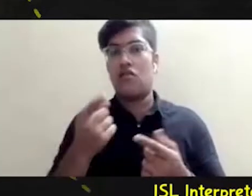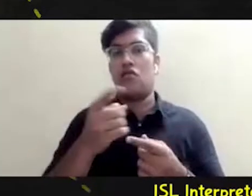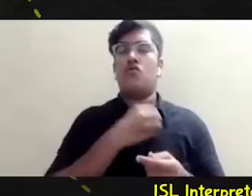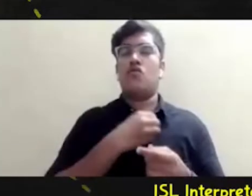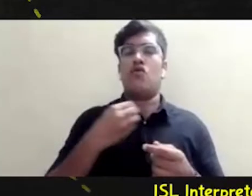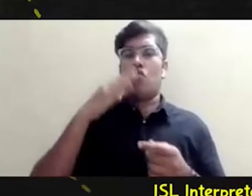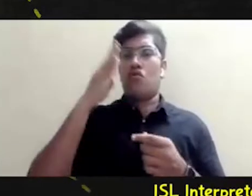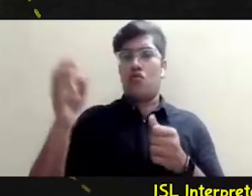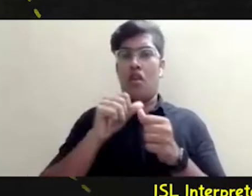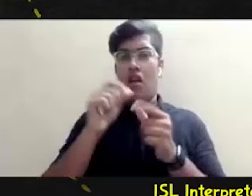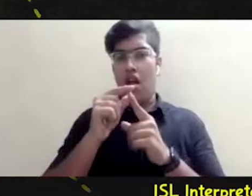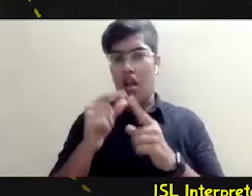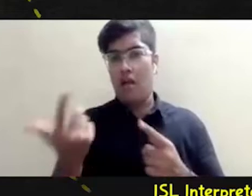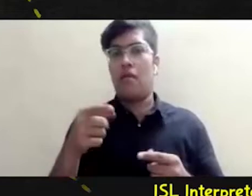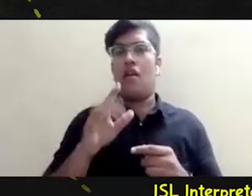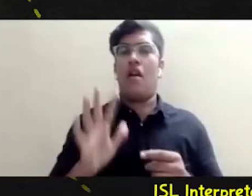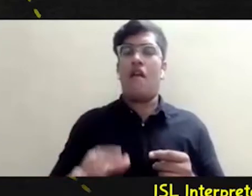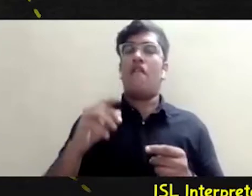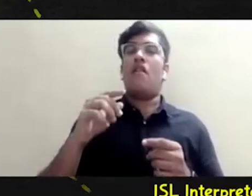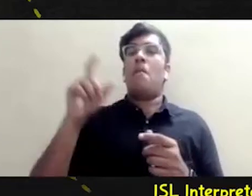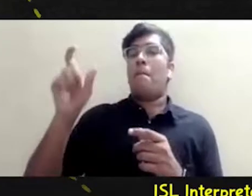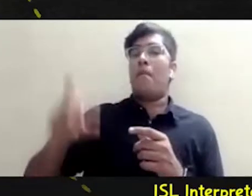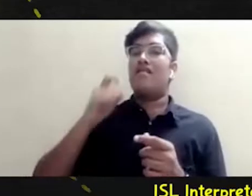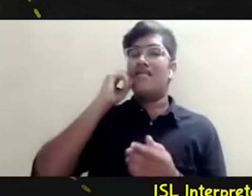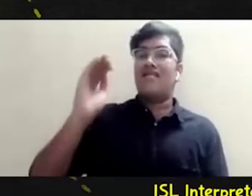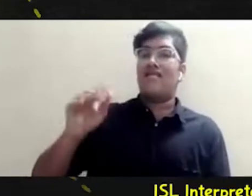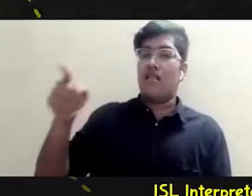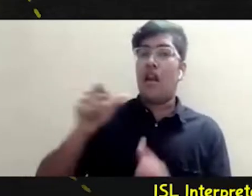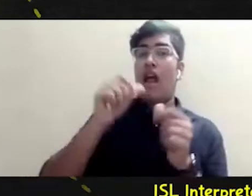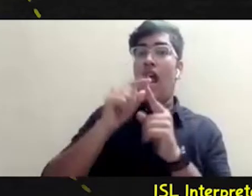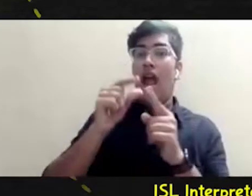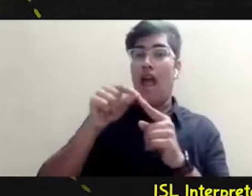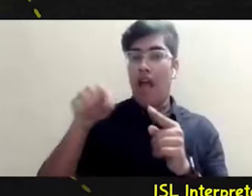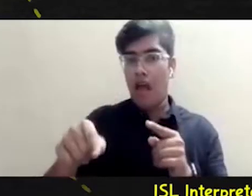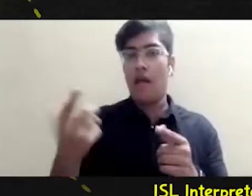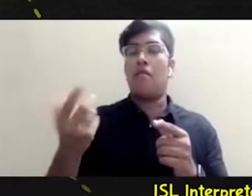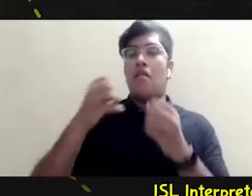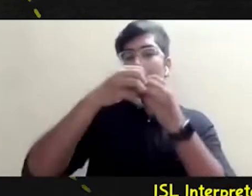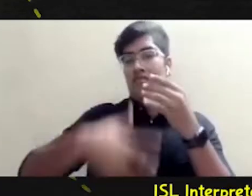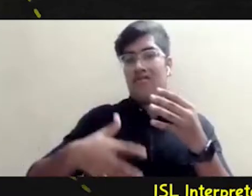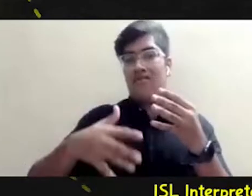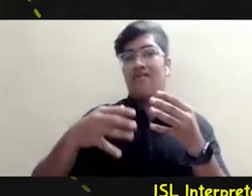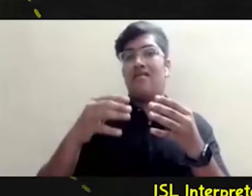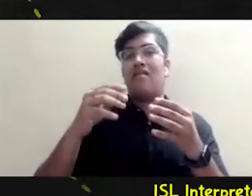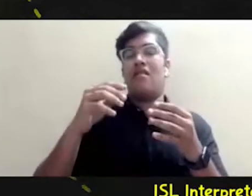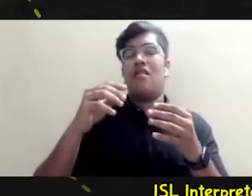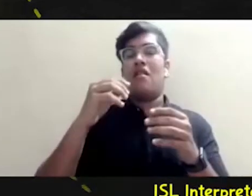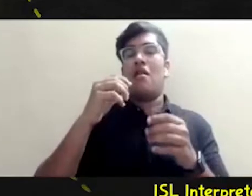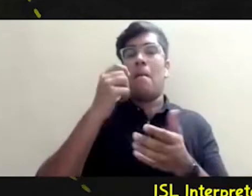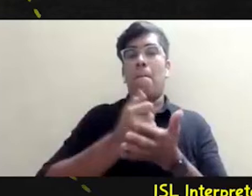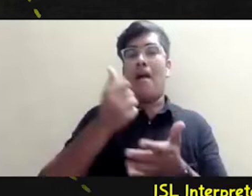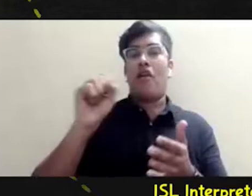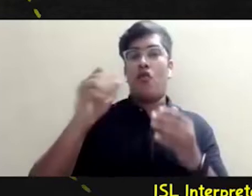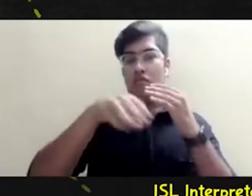app? Just like that neighbor's son, the app, the payment gateway, the bank, and the whole load of others now know